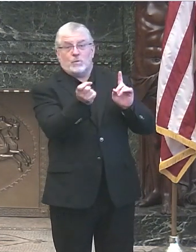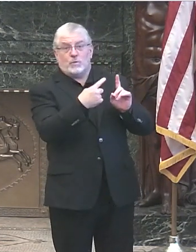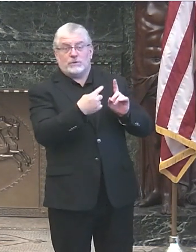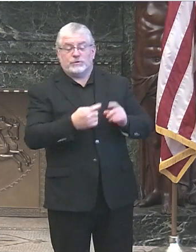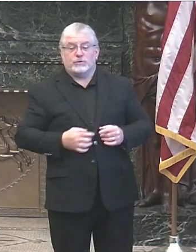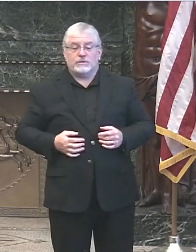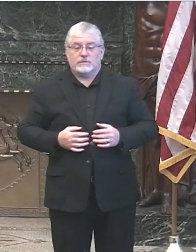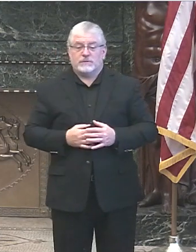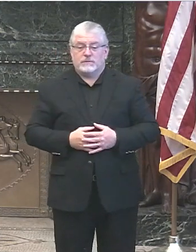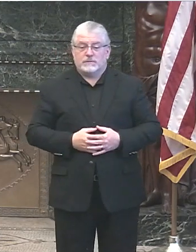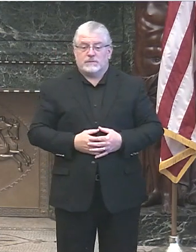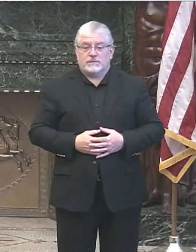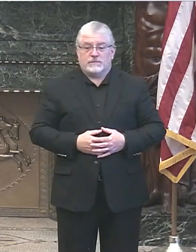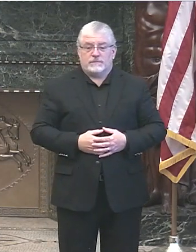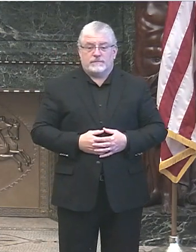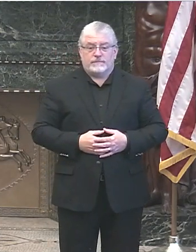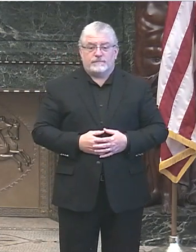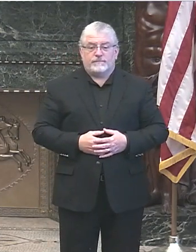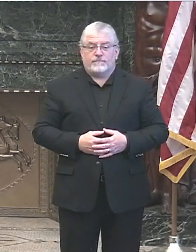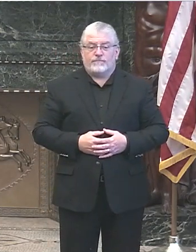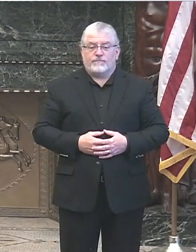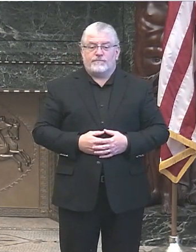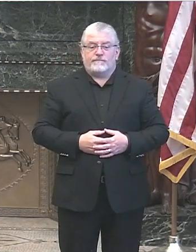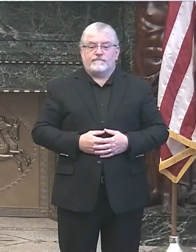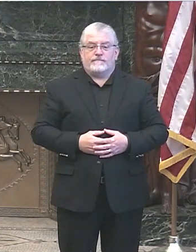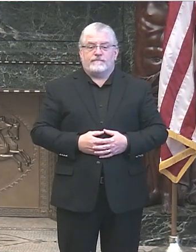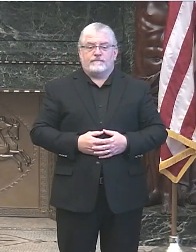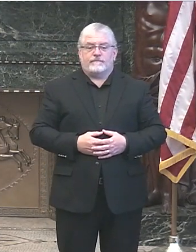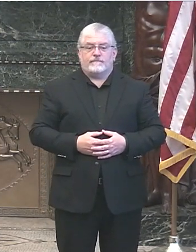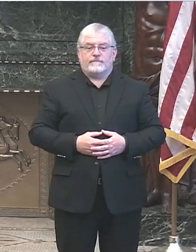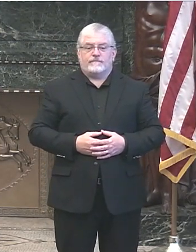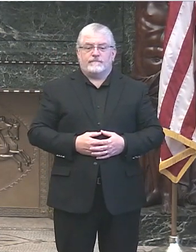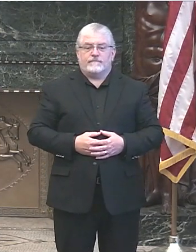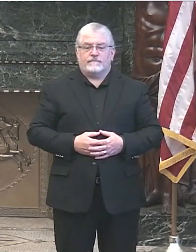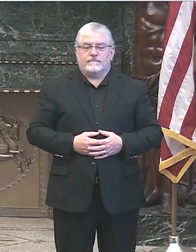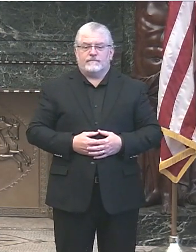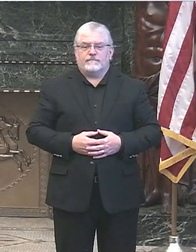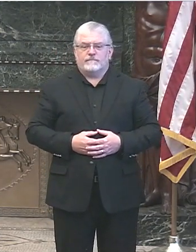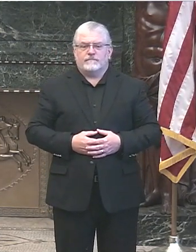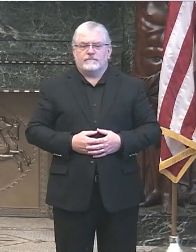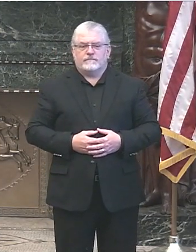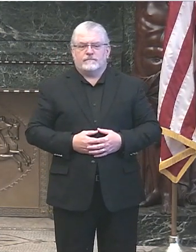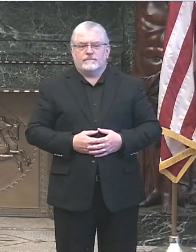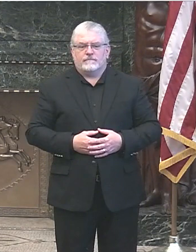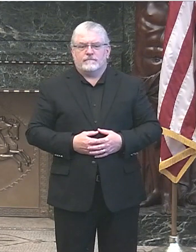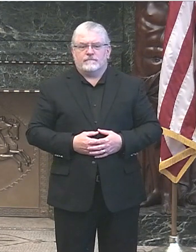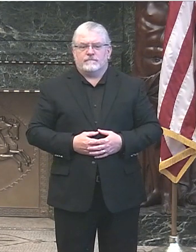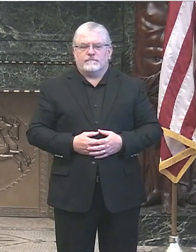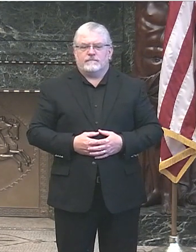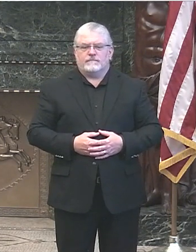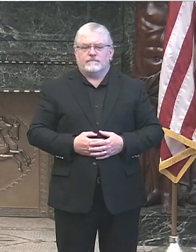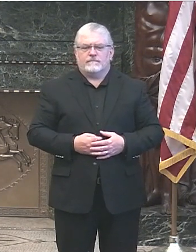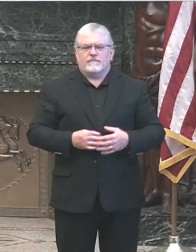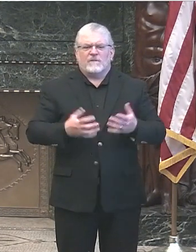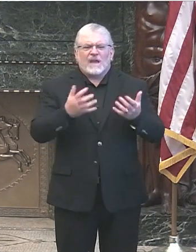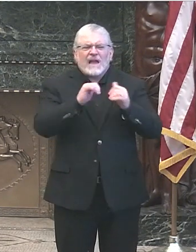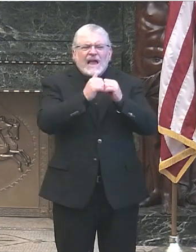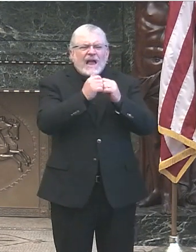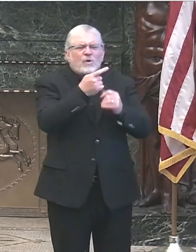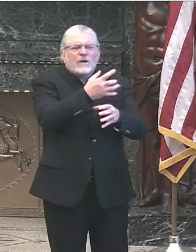you get those numbers or what's going on here? I heard about that about an hour ago, and we haven't had a chance to track it down since then.